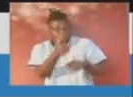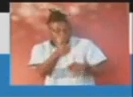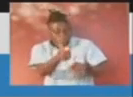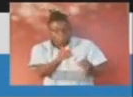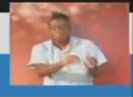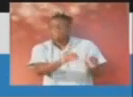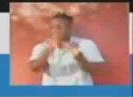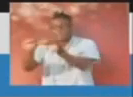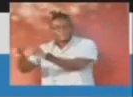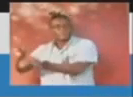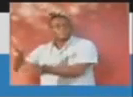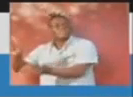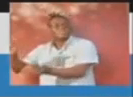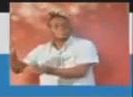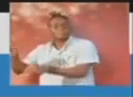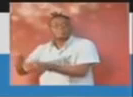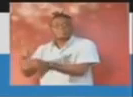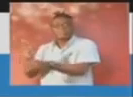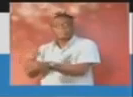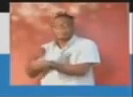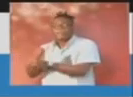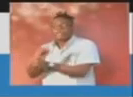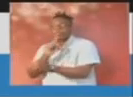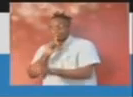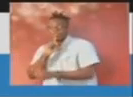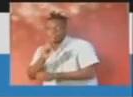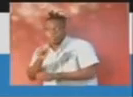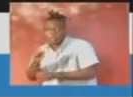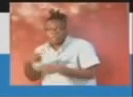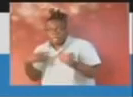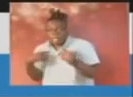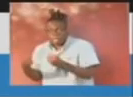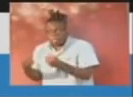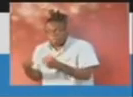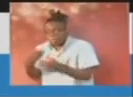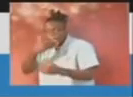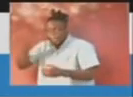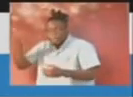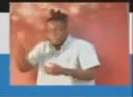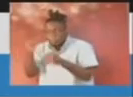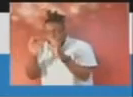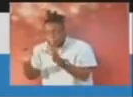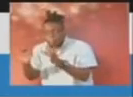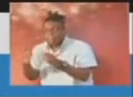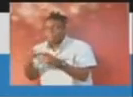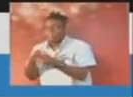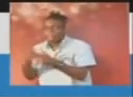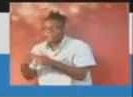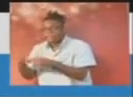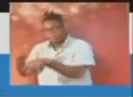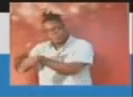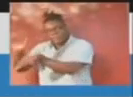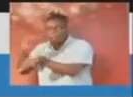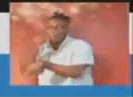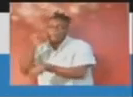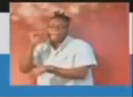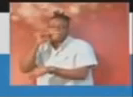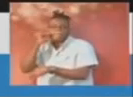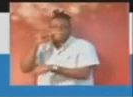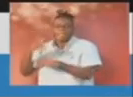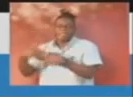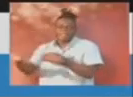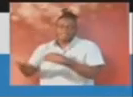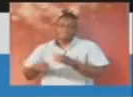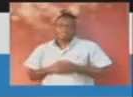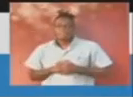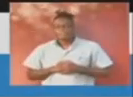home. It is necessary to activate these facilities as our fourth tier of the parallel healthcare system.